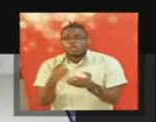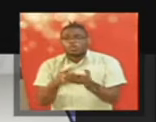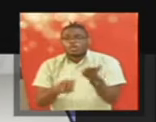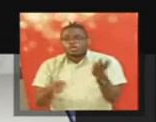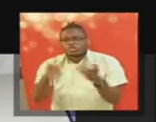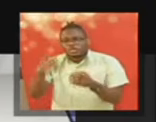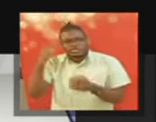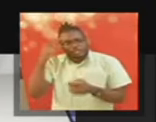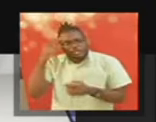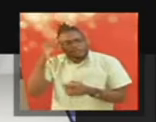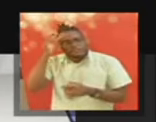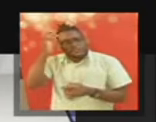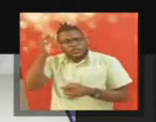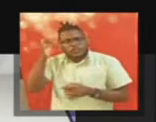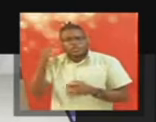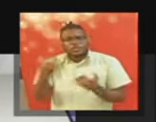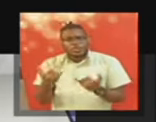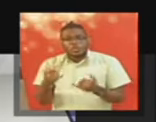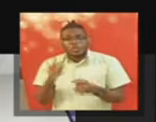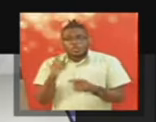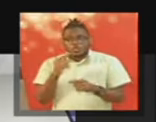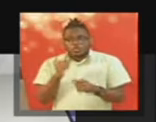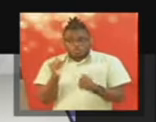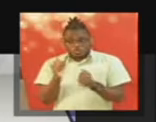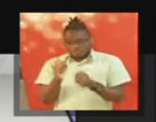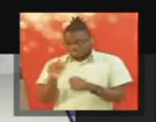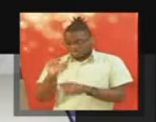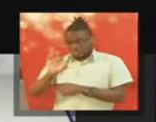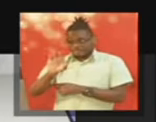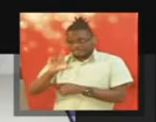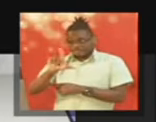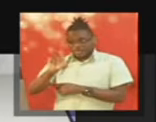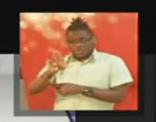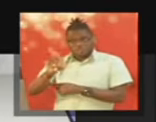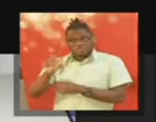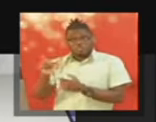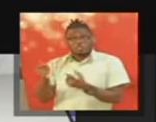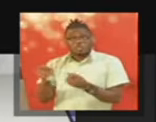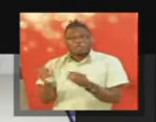like? Would we be seeing more deaths? Would we be seeing people